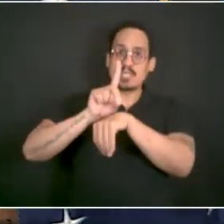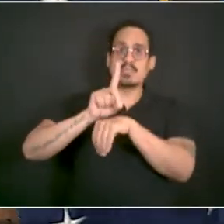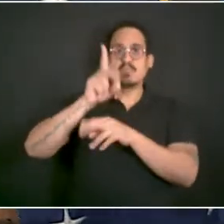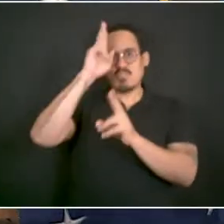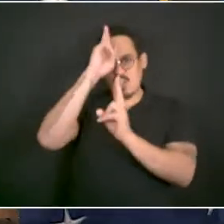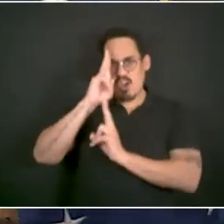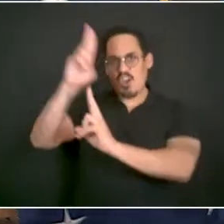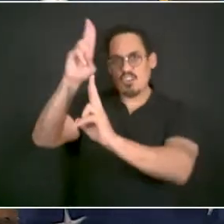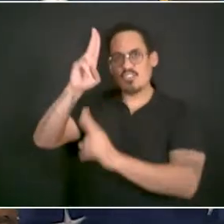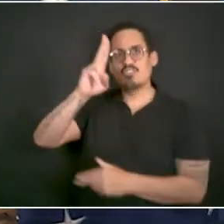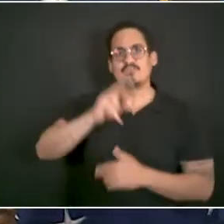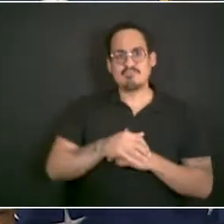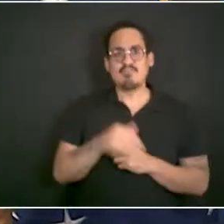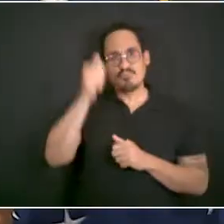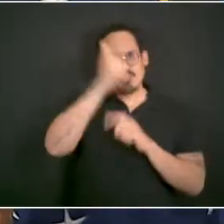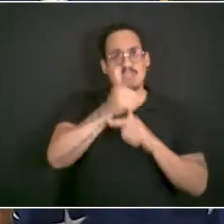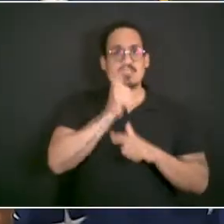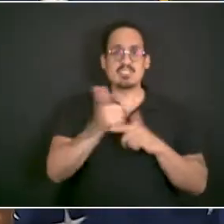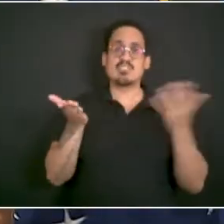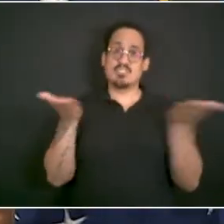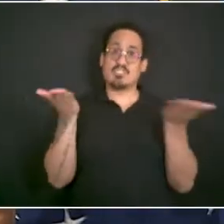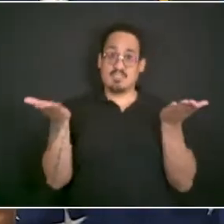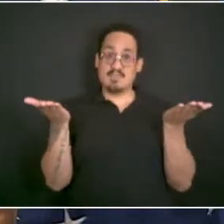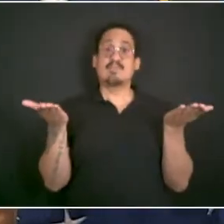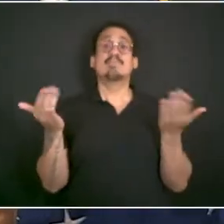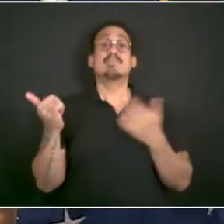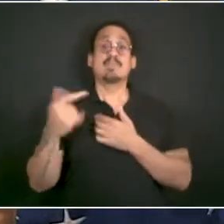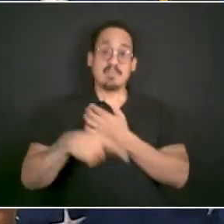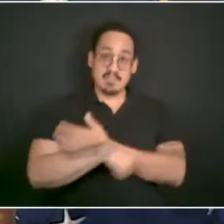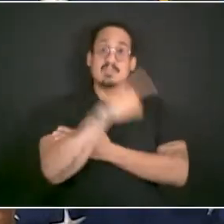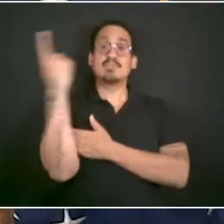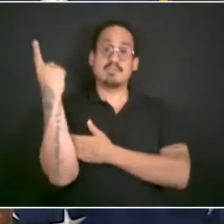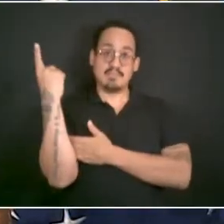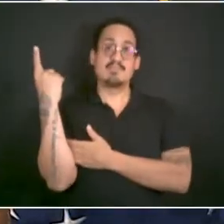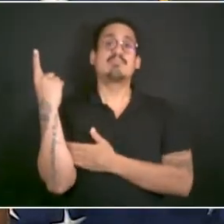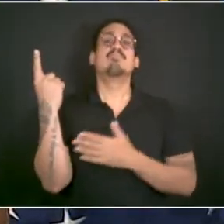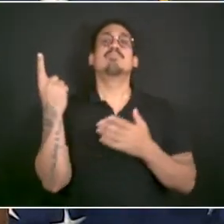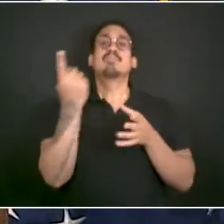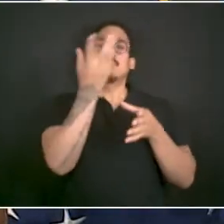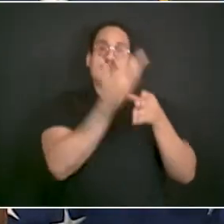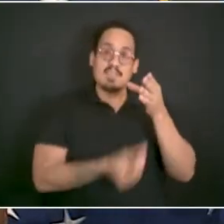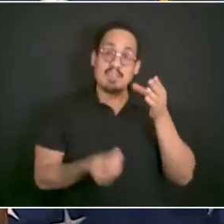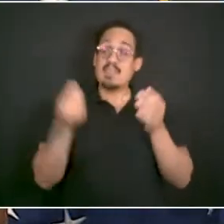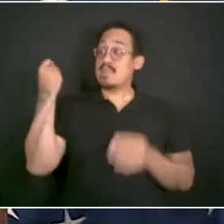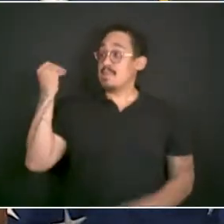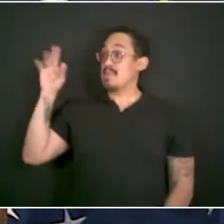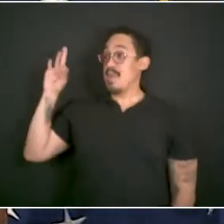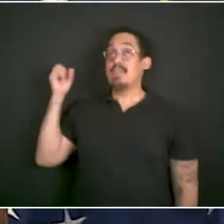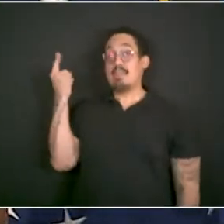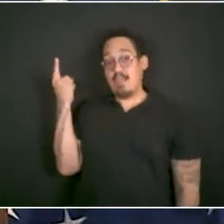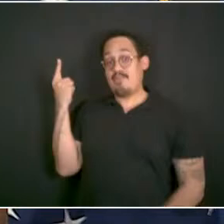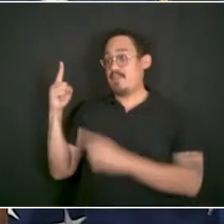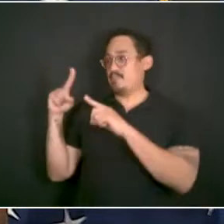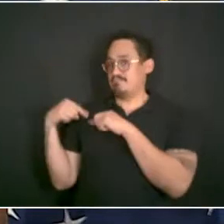conflicts post the towers falling on September 11th, and to level set, to take it from the top and bring it